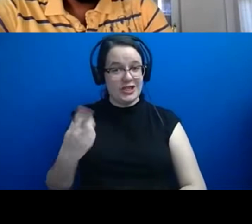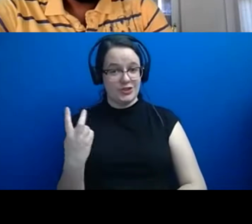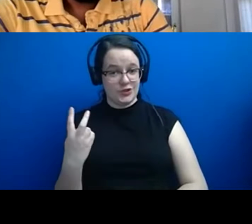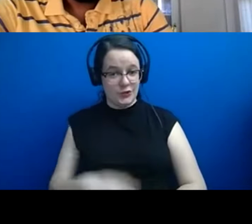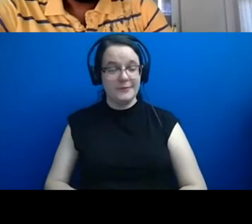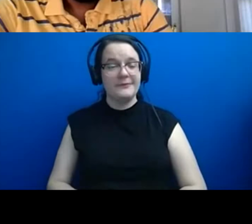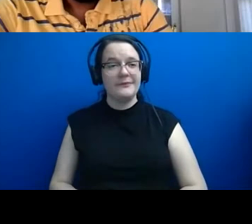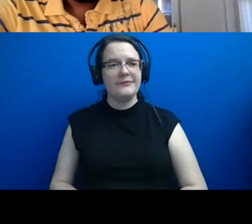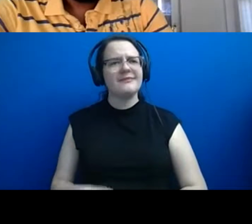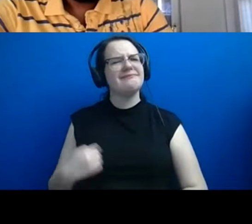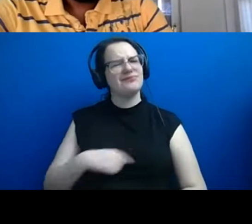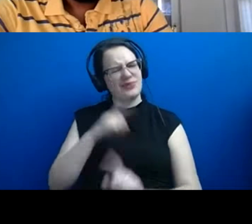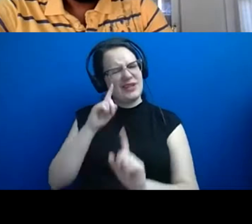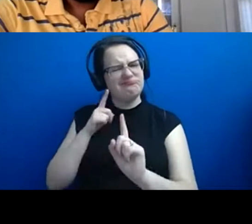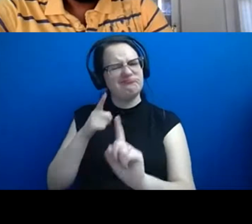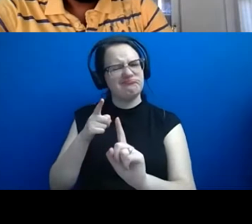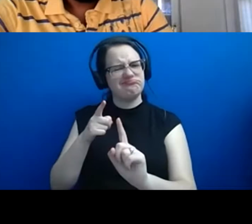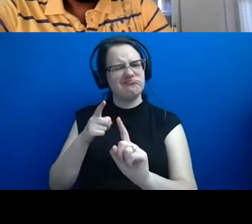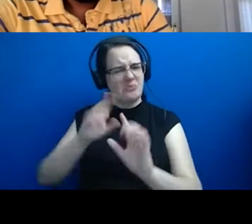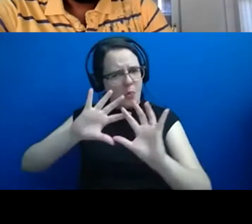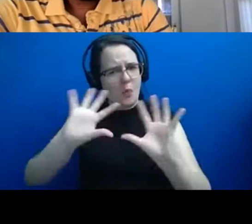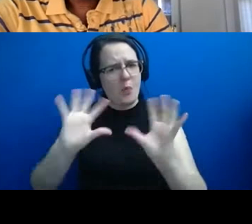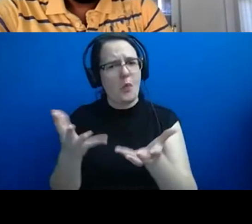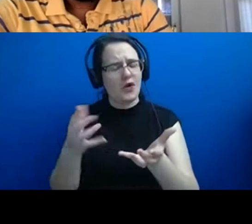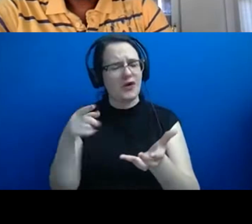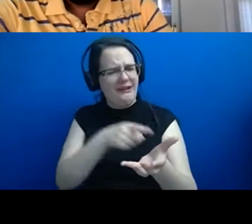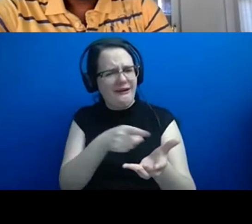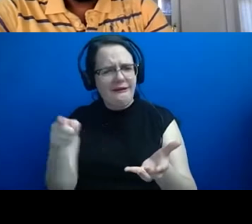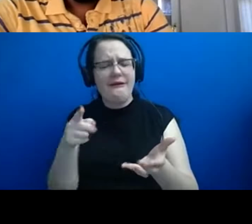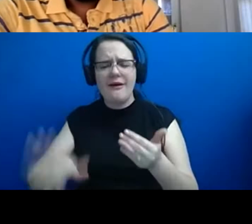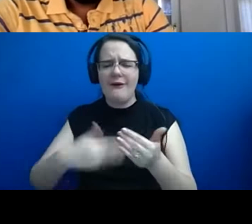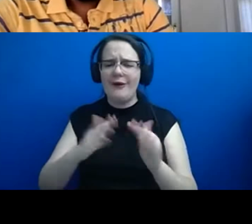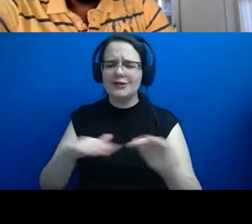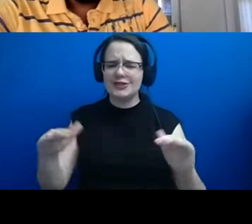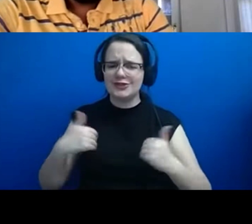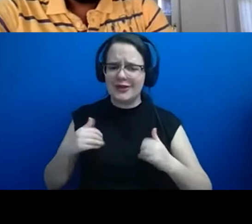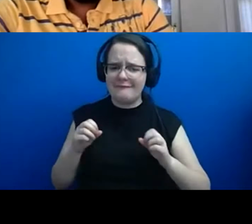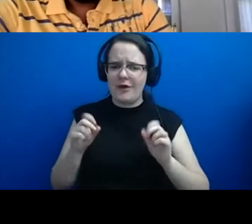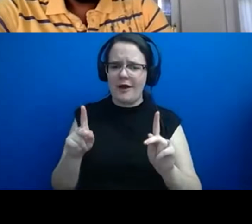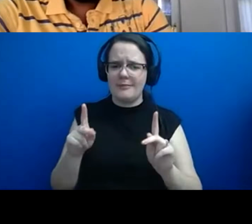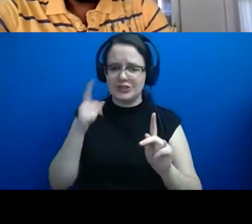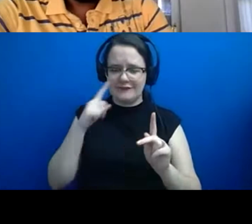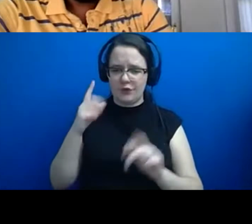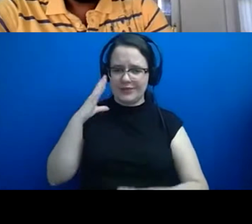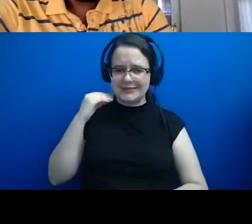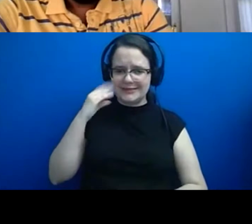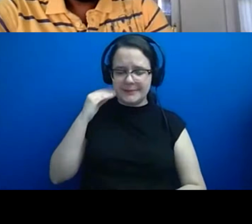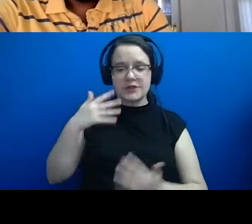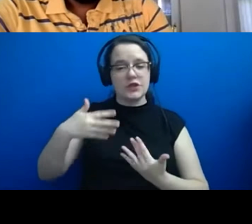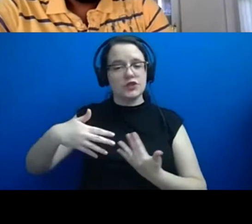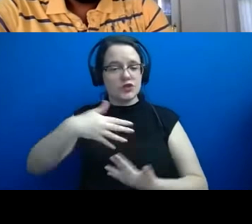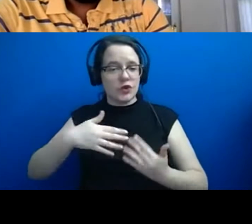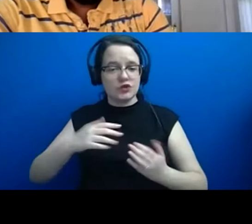aim to see a world where all children are given the opportunity to experience the social and